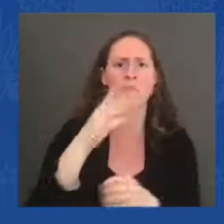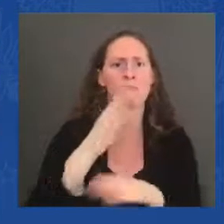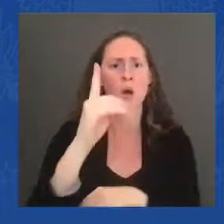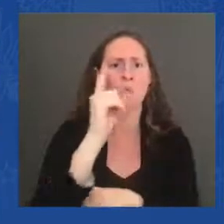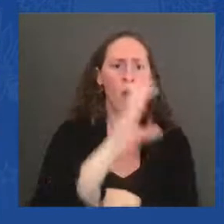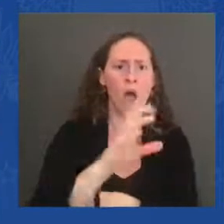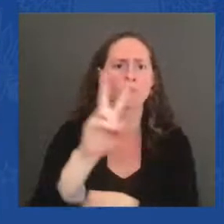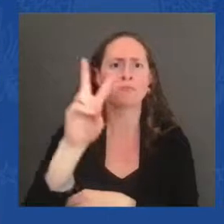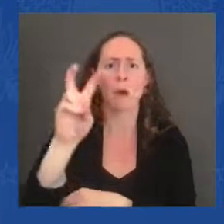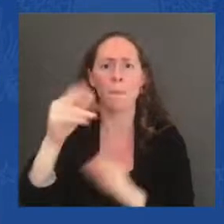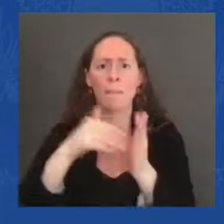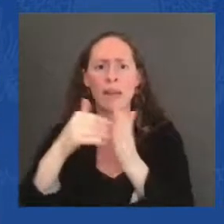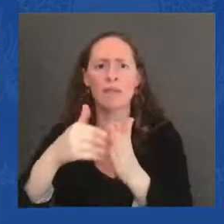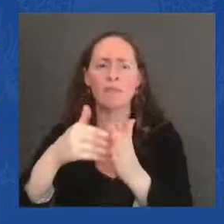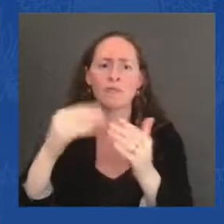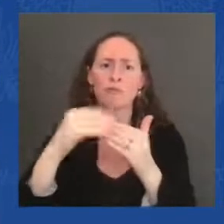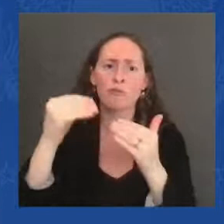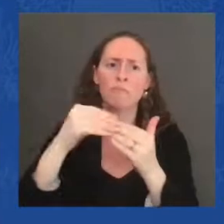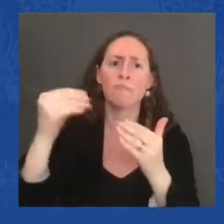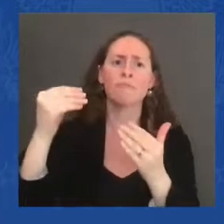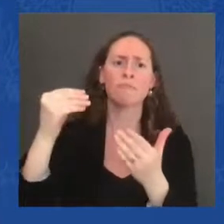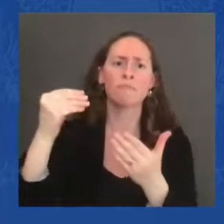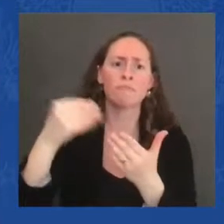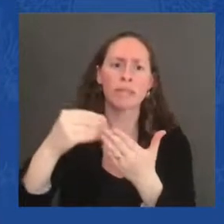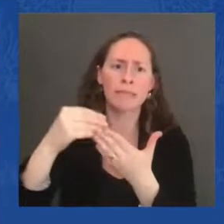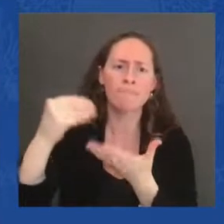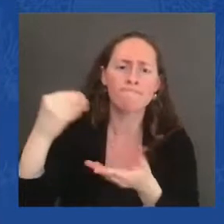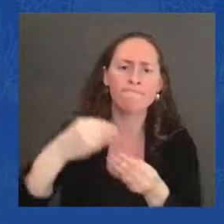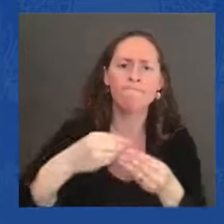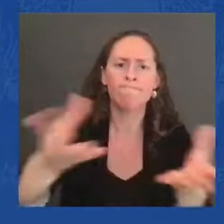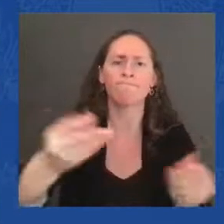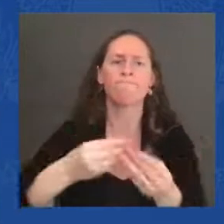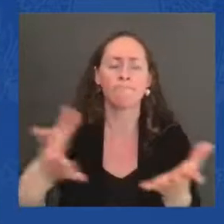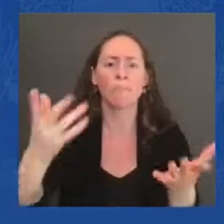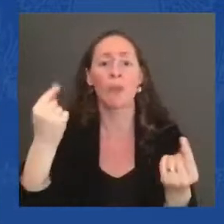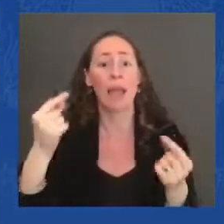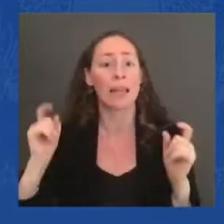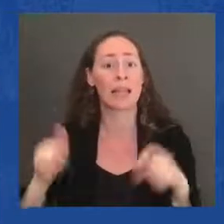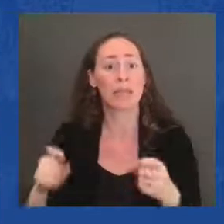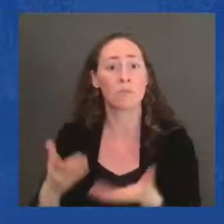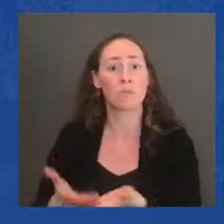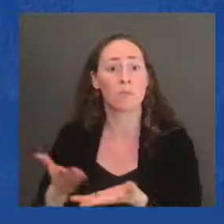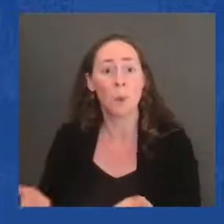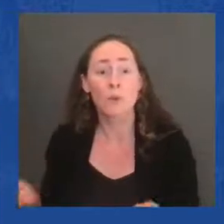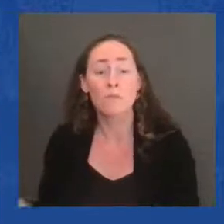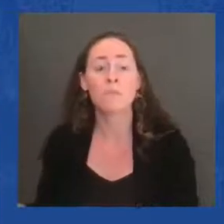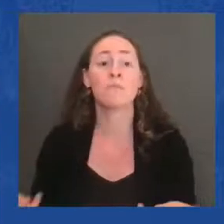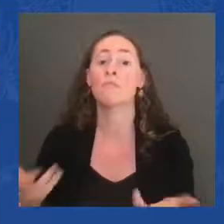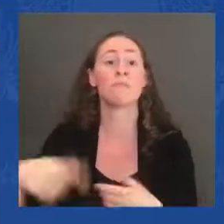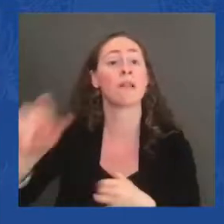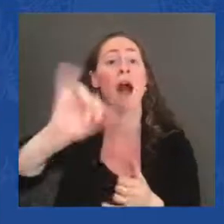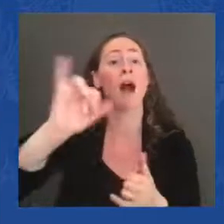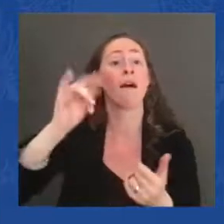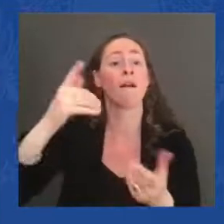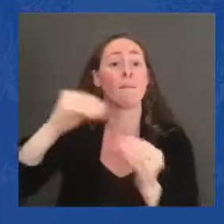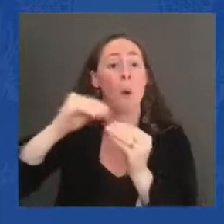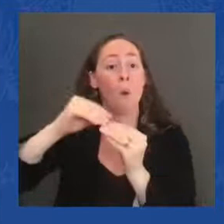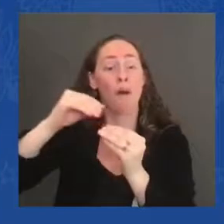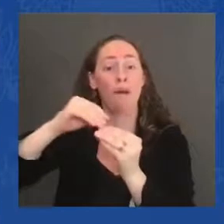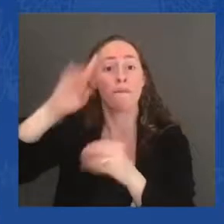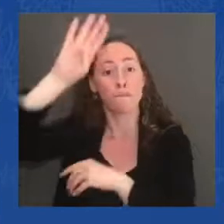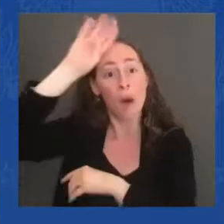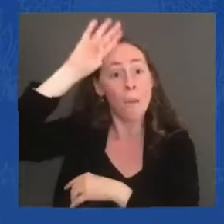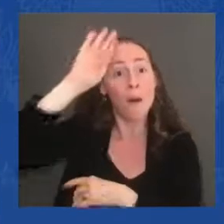firefighters, engines, heavy equipment, aircraft. And all of this goes into the national effort along with our